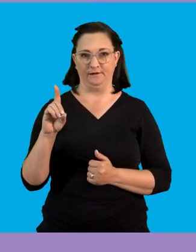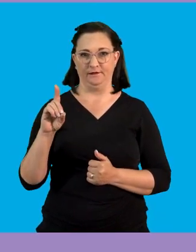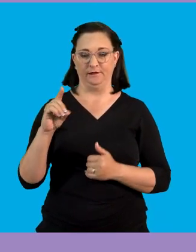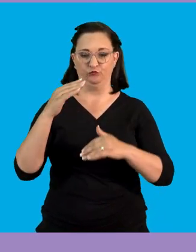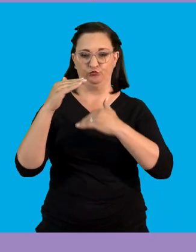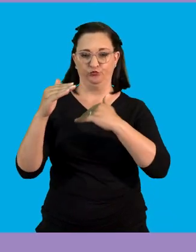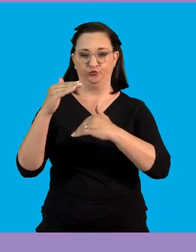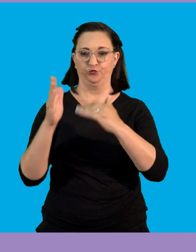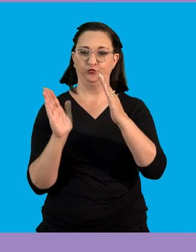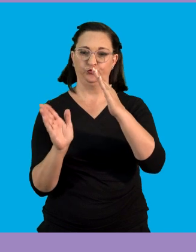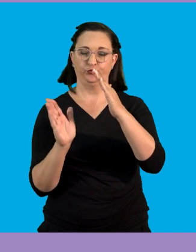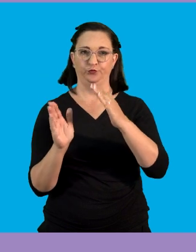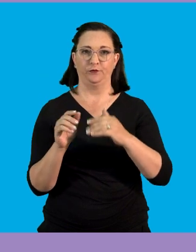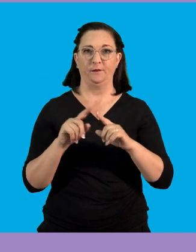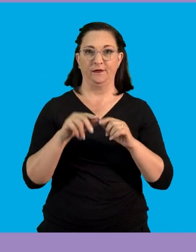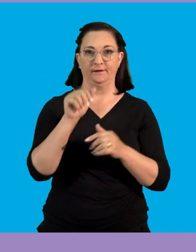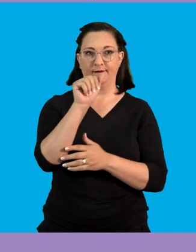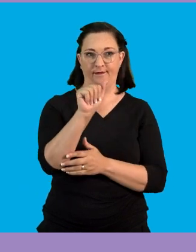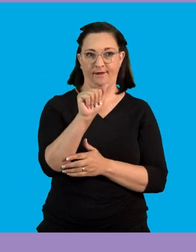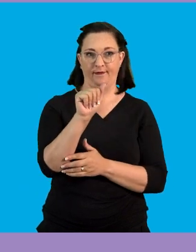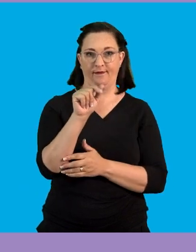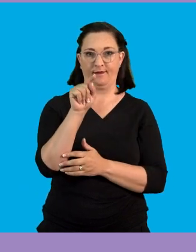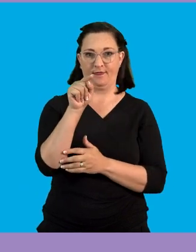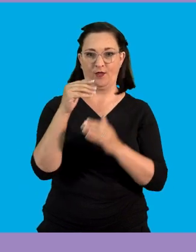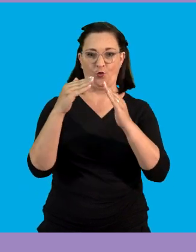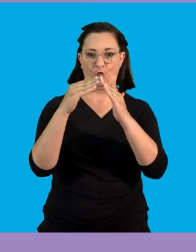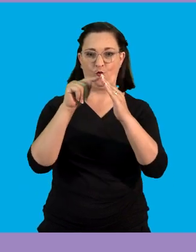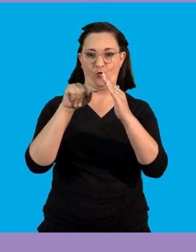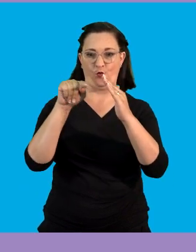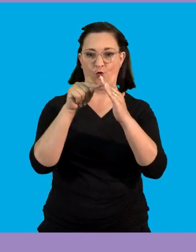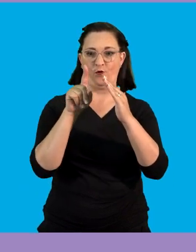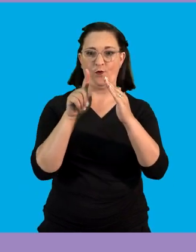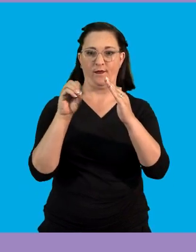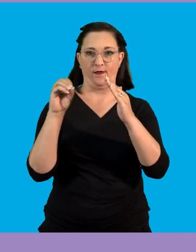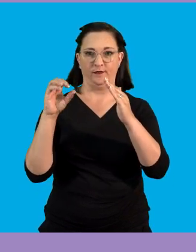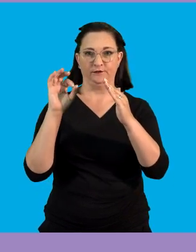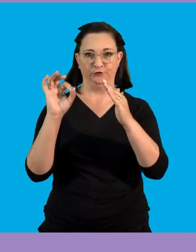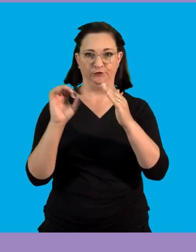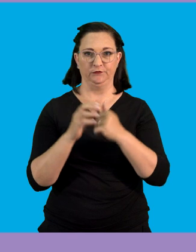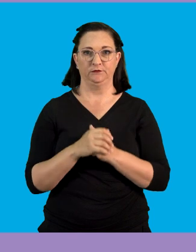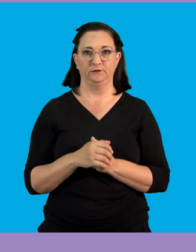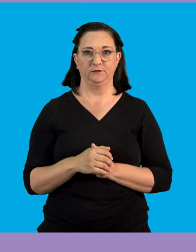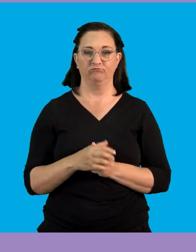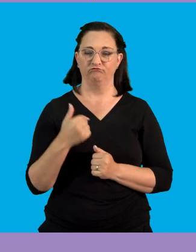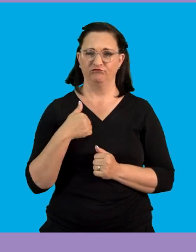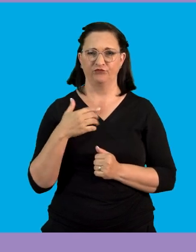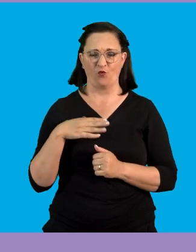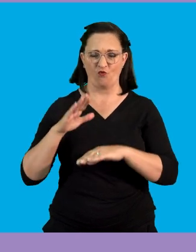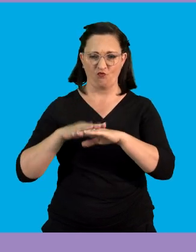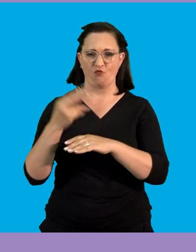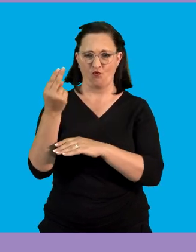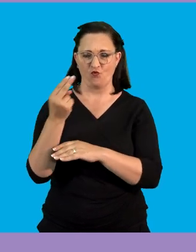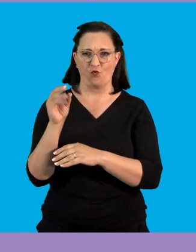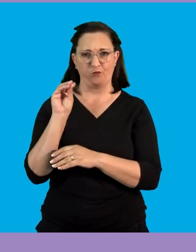a parallelogram. Angle A is 100 degrees, like I said. I prefer marking them